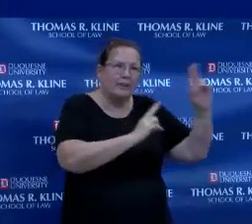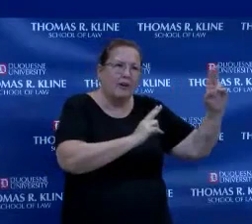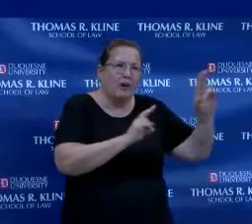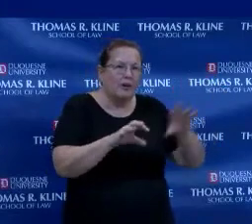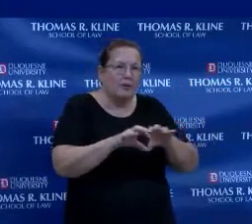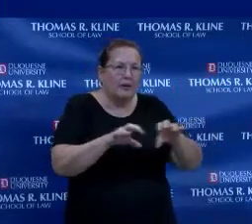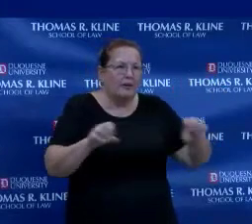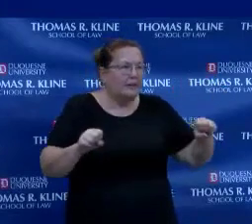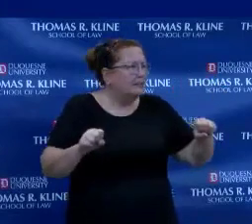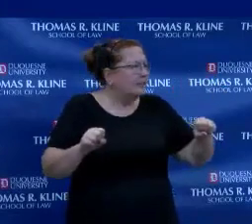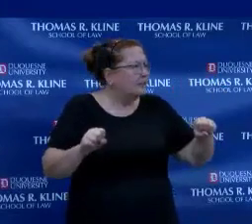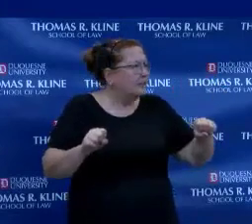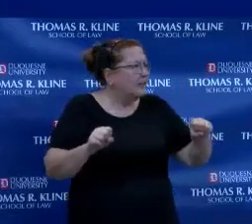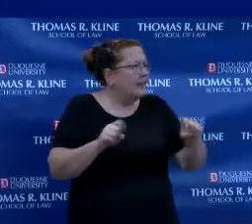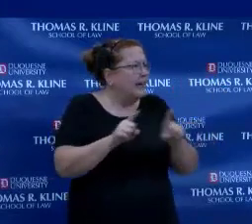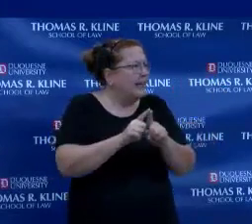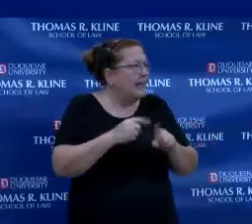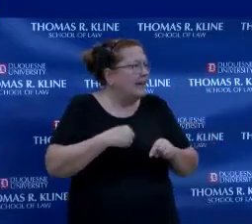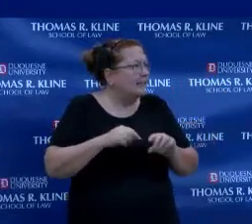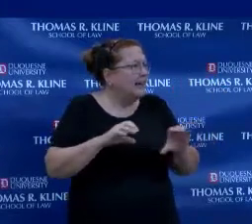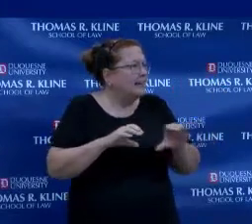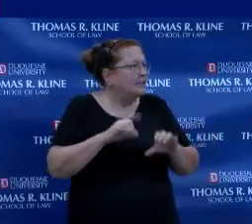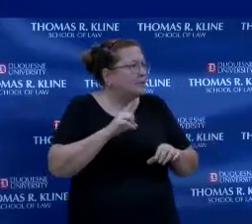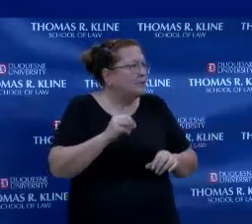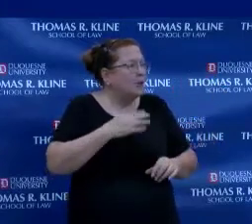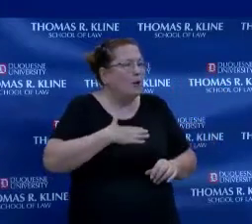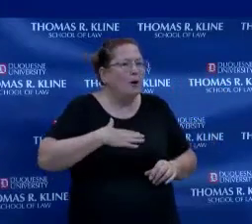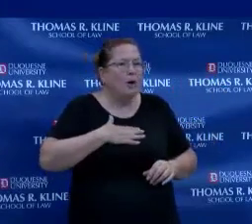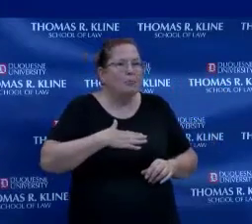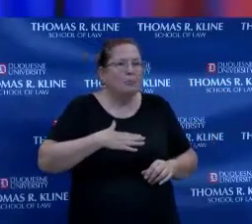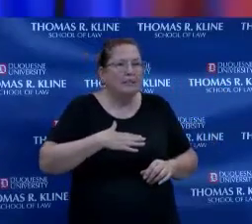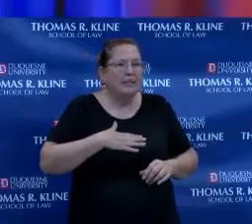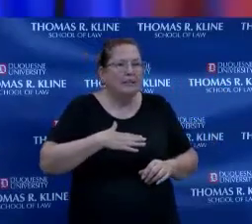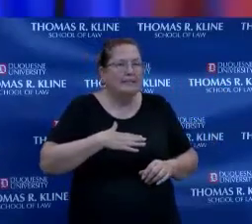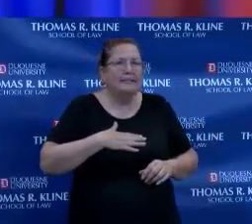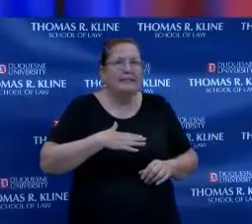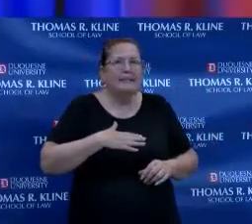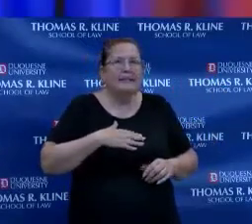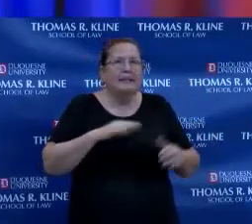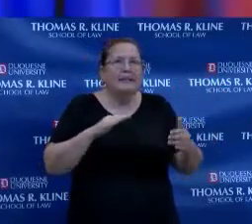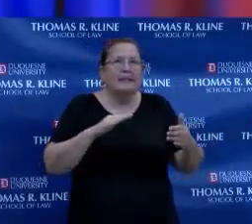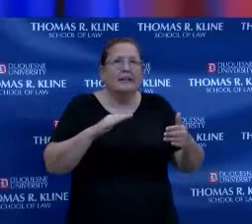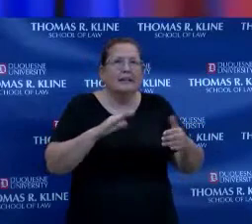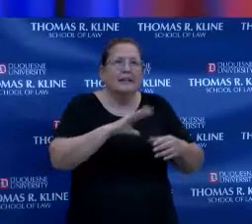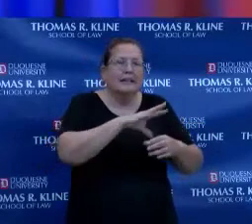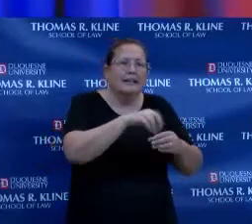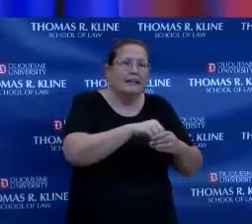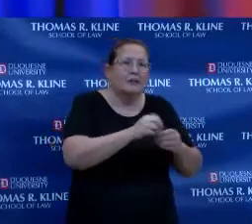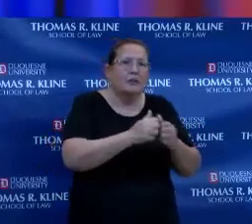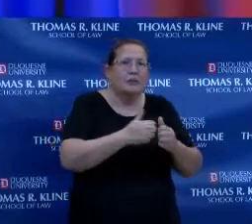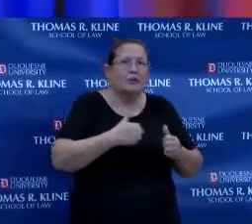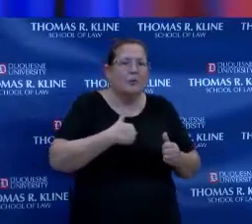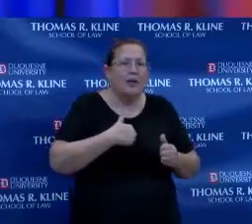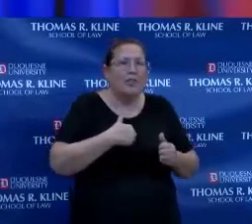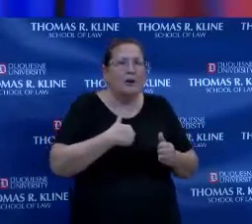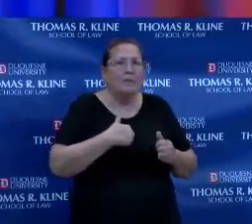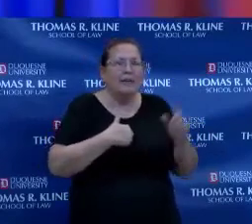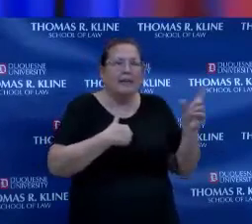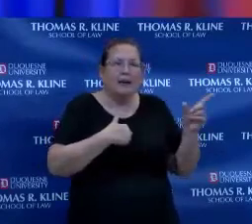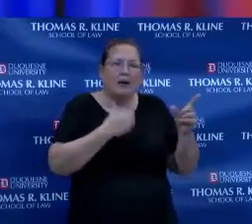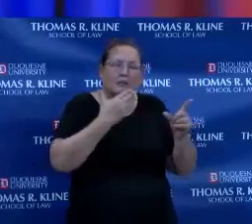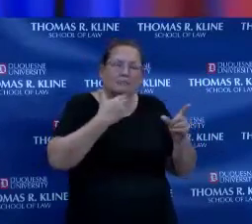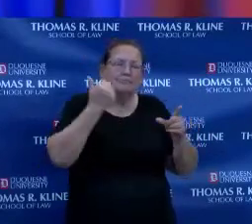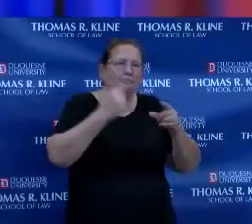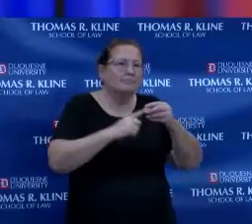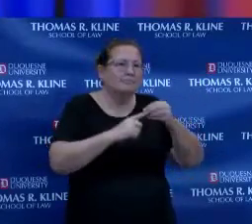degree, and as I do so, ladies and gentlemen, please join me in welcoming our esteemed Duquesne University alumnus and